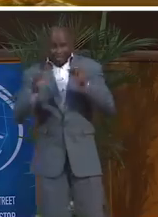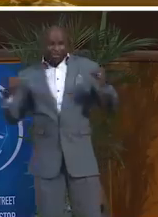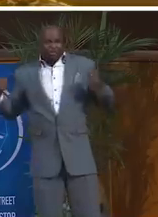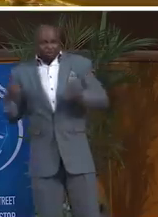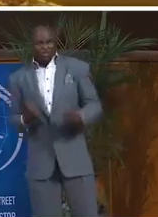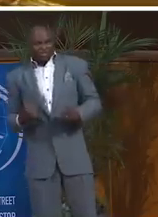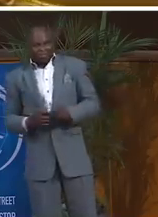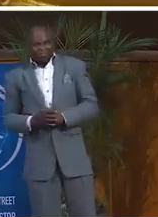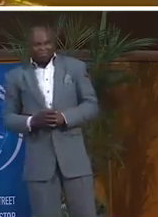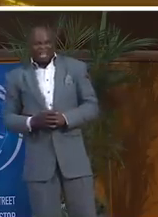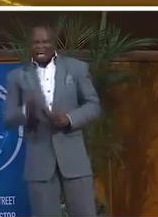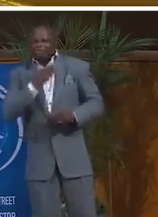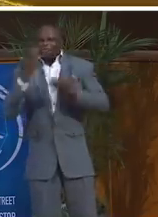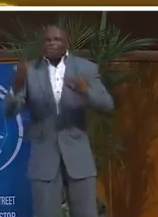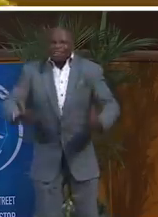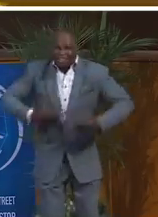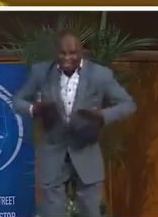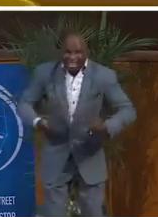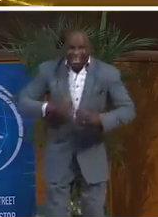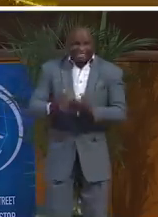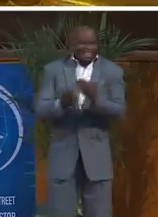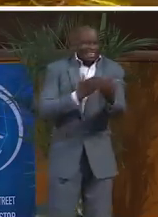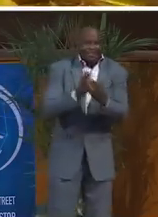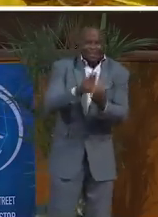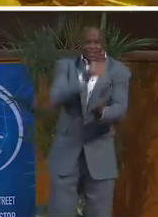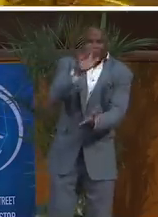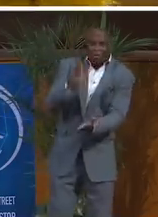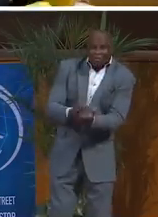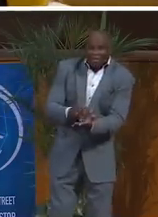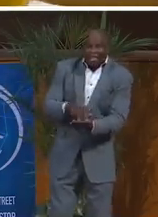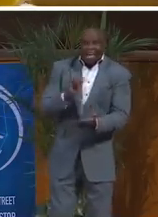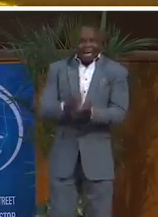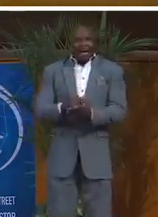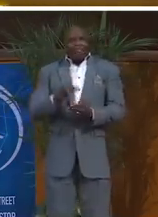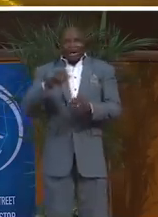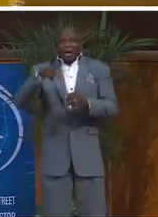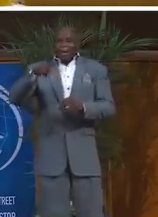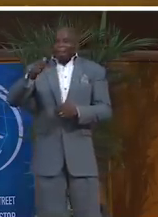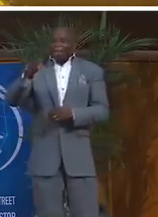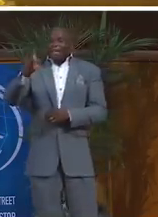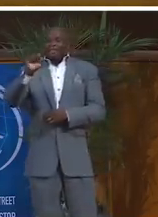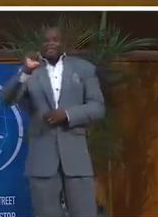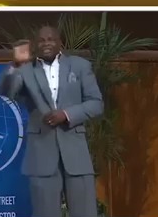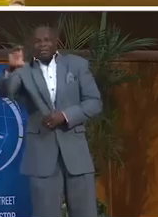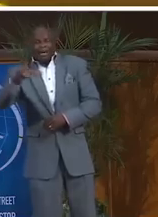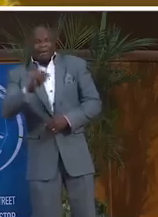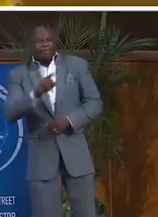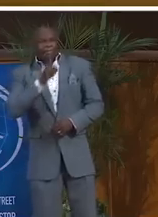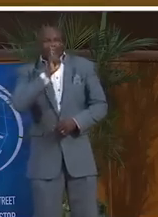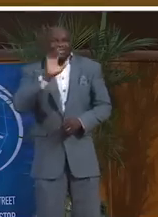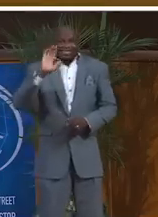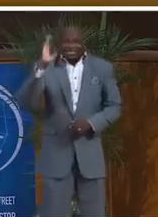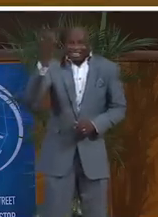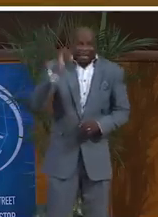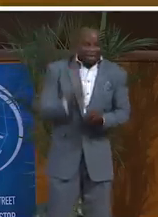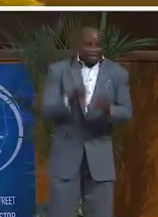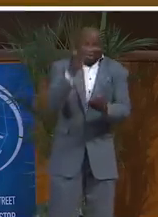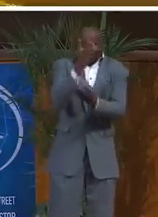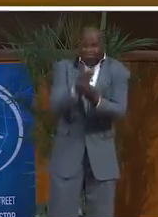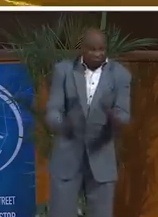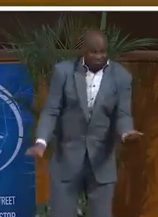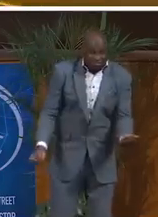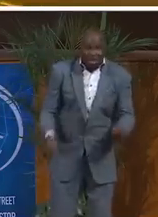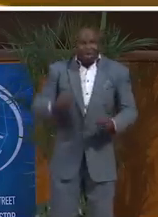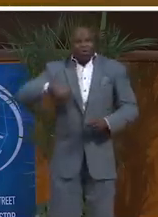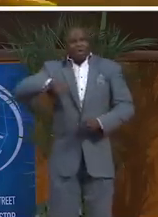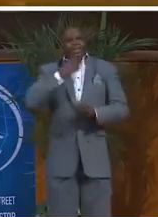strength. I'm so glad that even in the midst of a pandemic that doesn't seem like it's going anywhere,